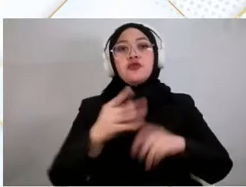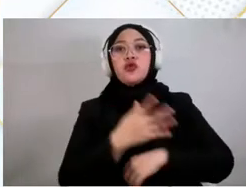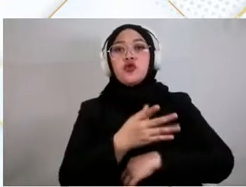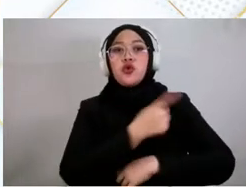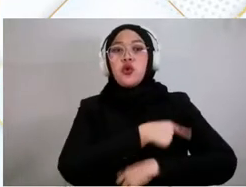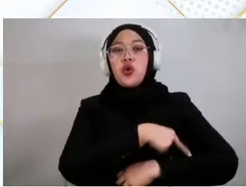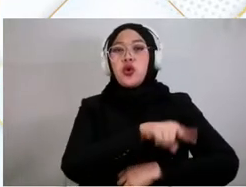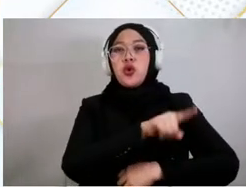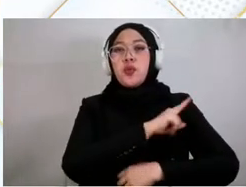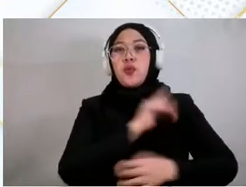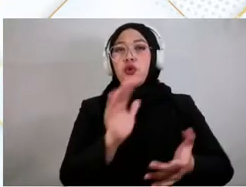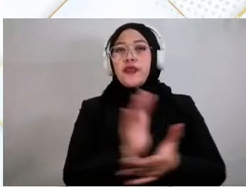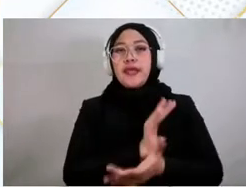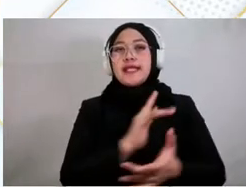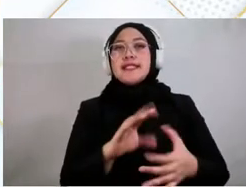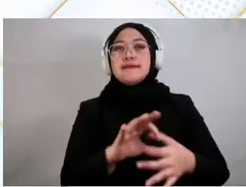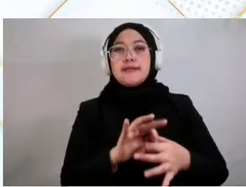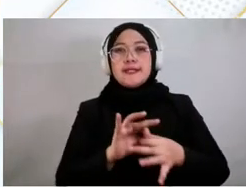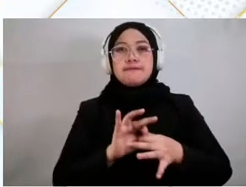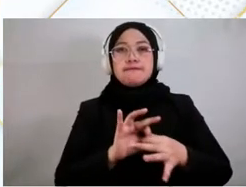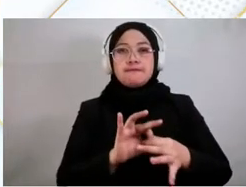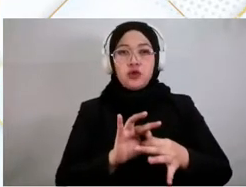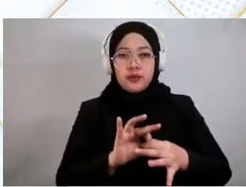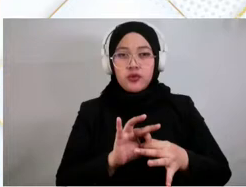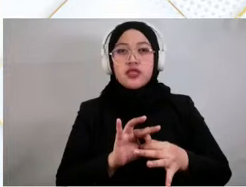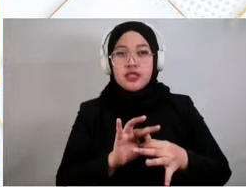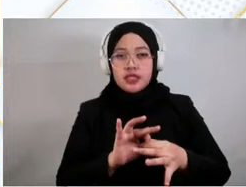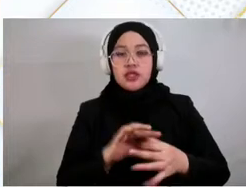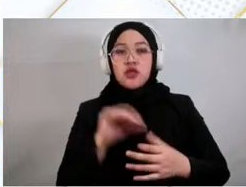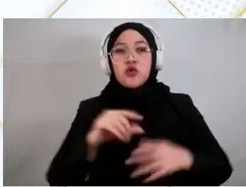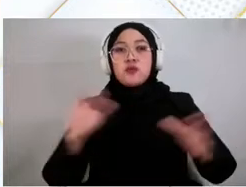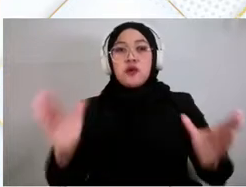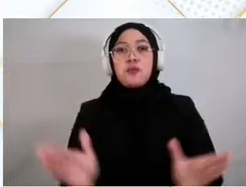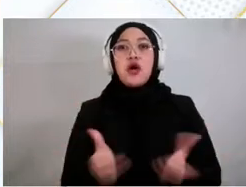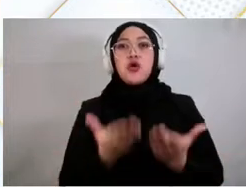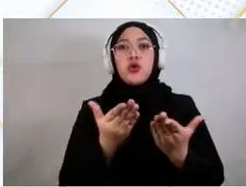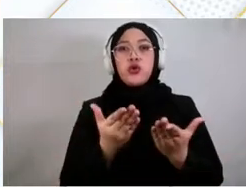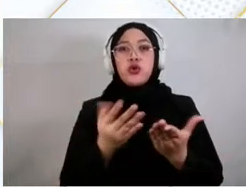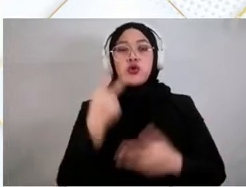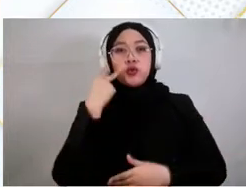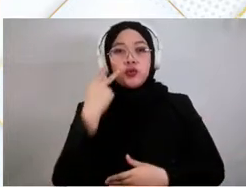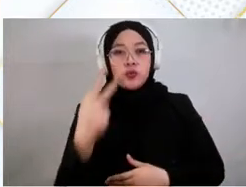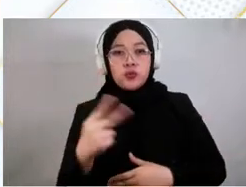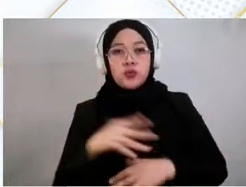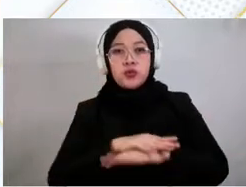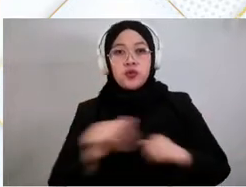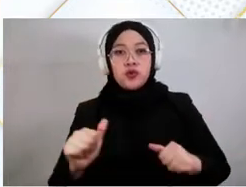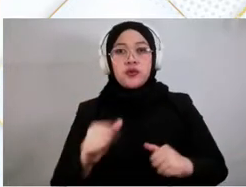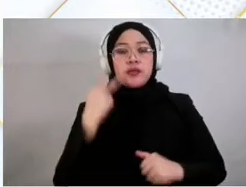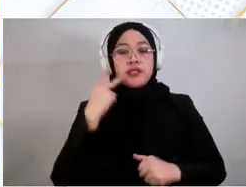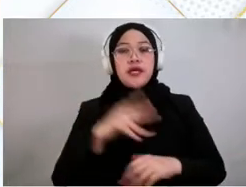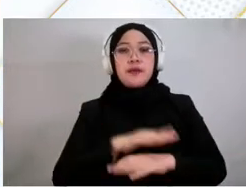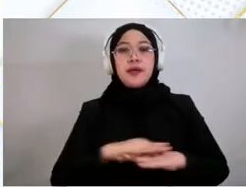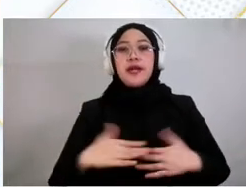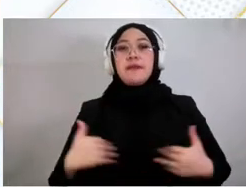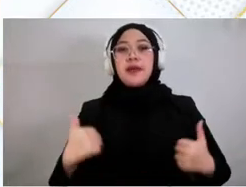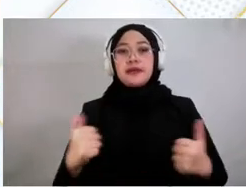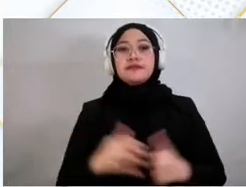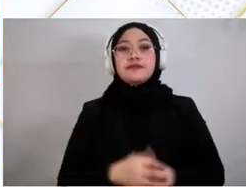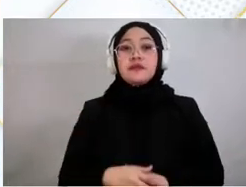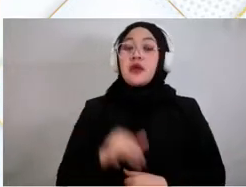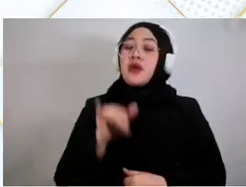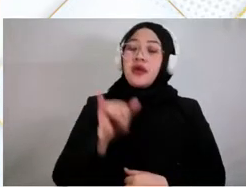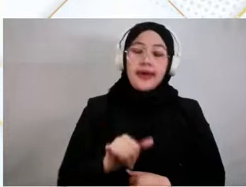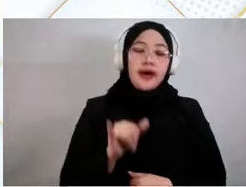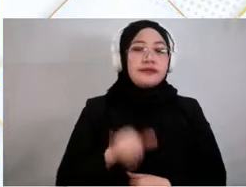cooperation and collaboration in order to strengthen stability, security, and keep the peace? Oh, definitely. I think,